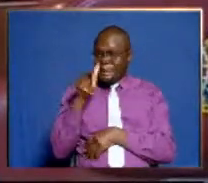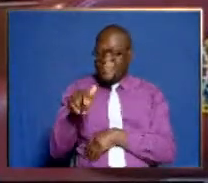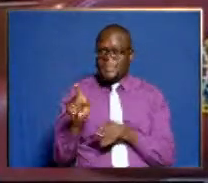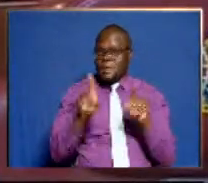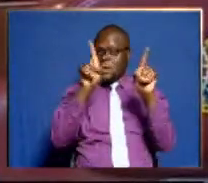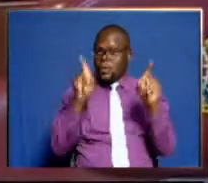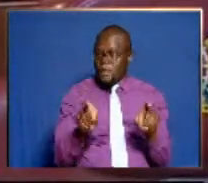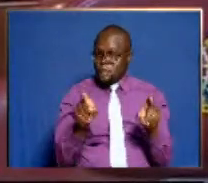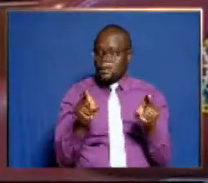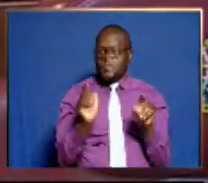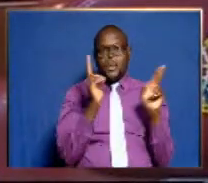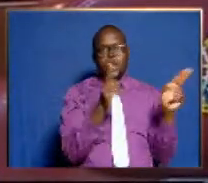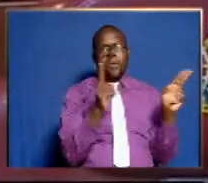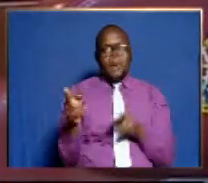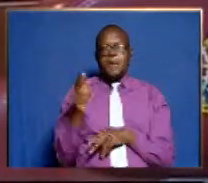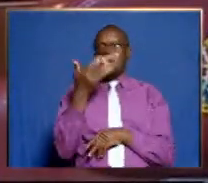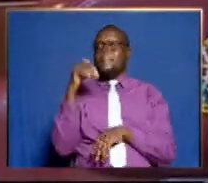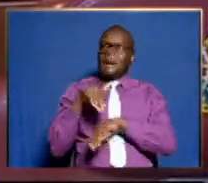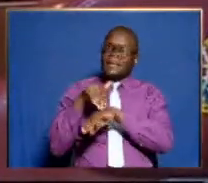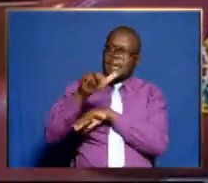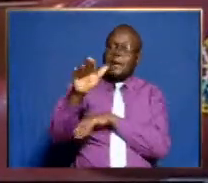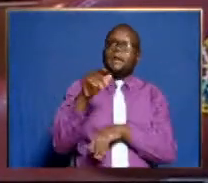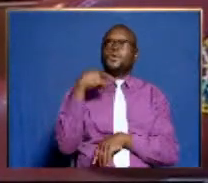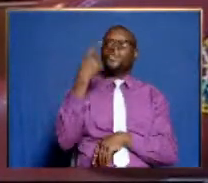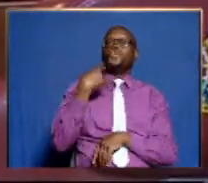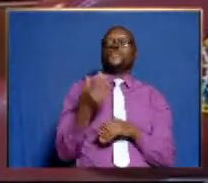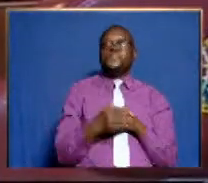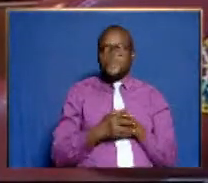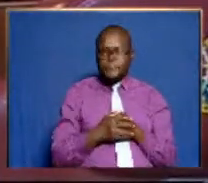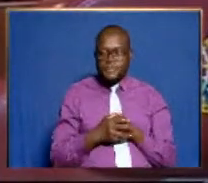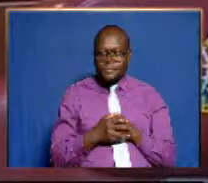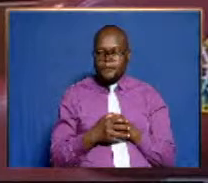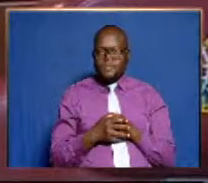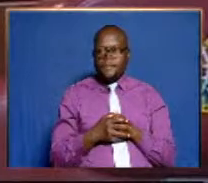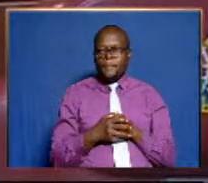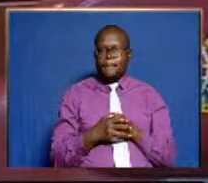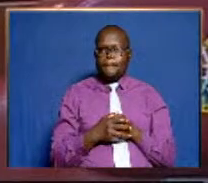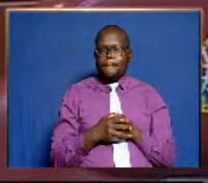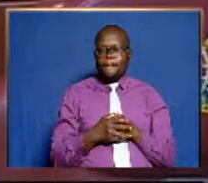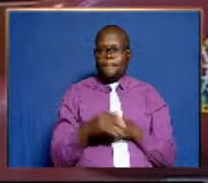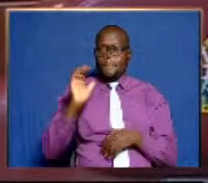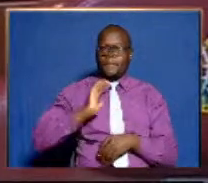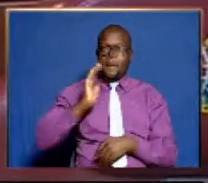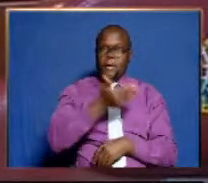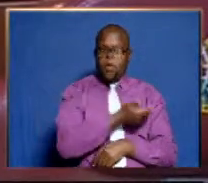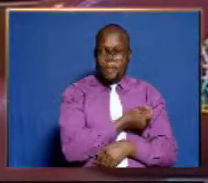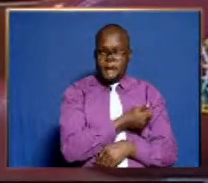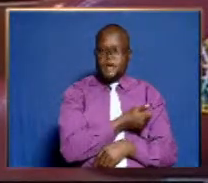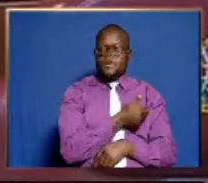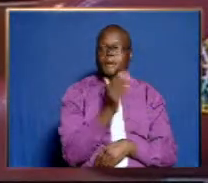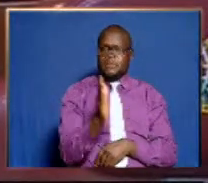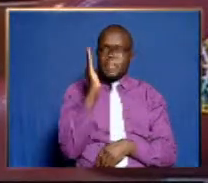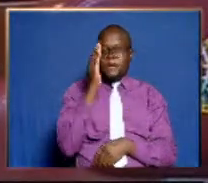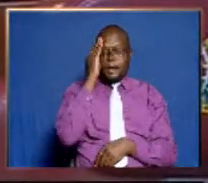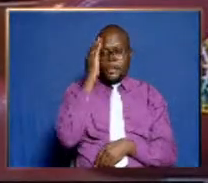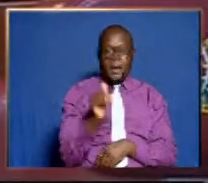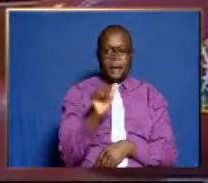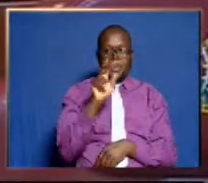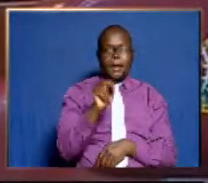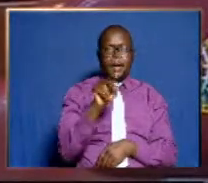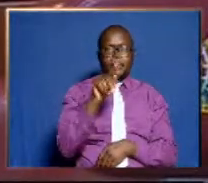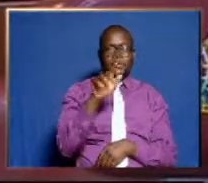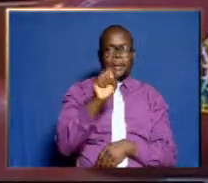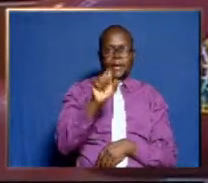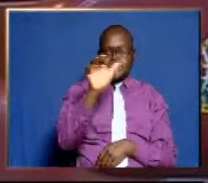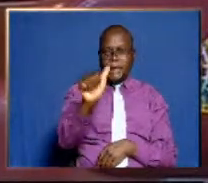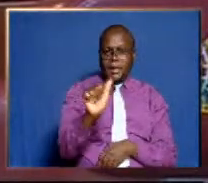question ordinarily should be directed to the Committee on Administration, because NTSA,